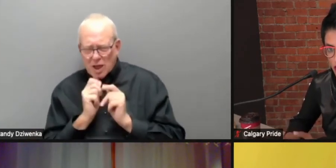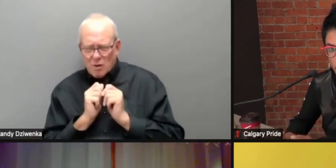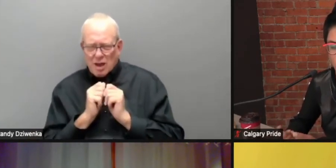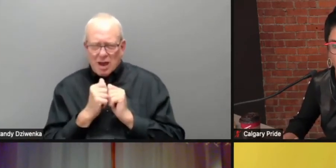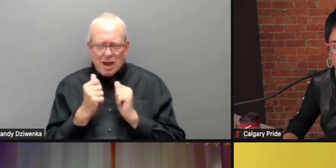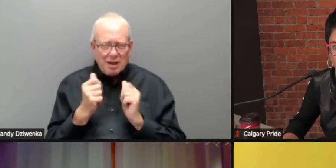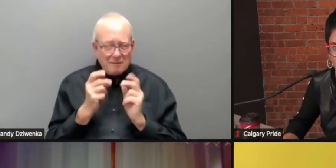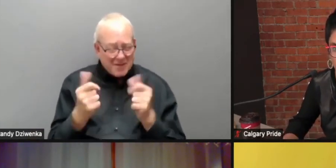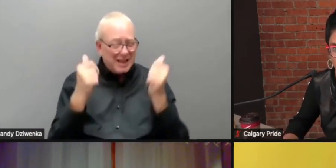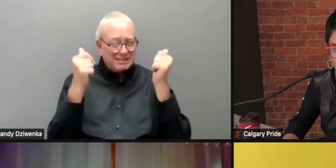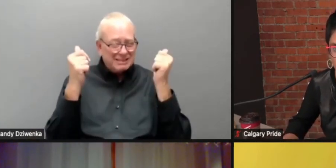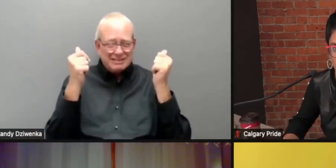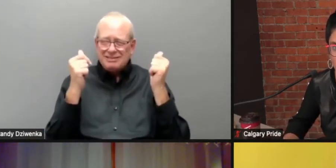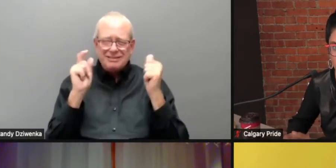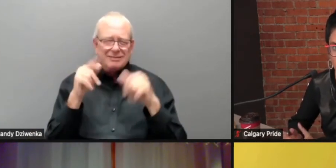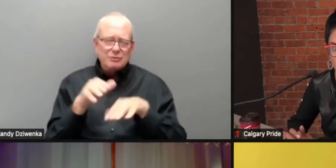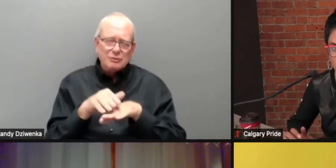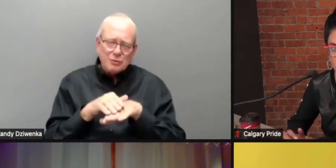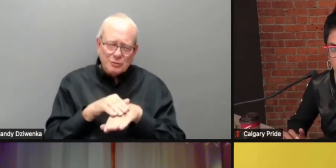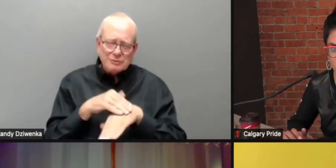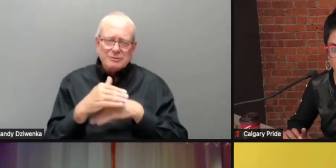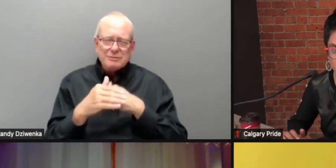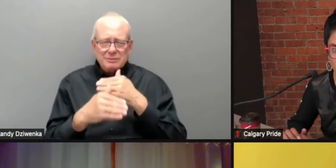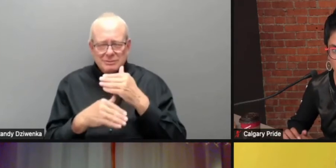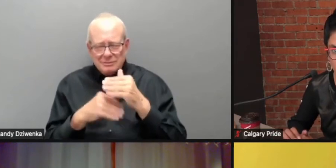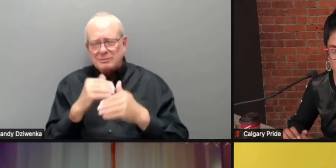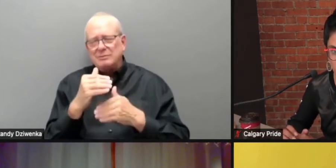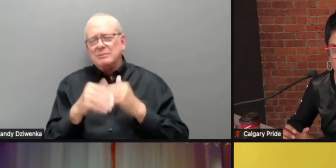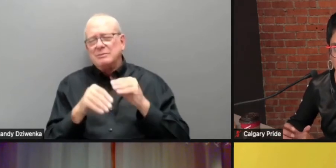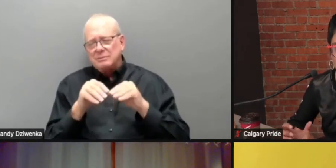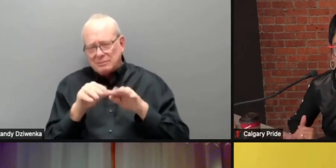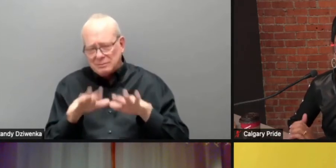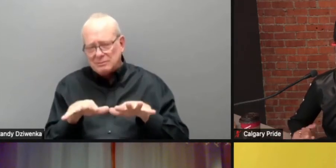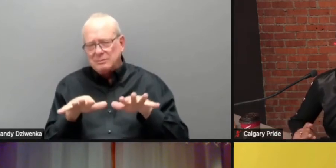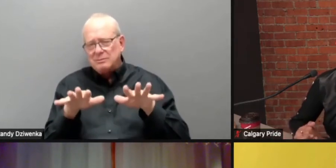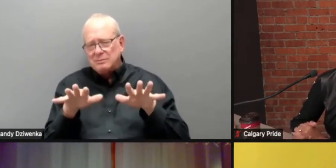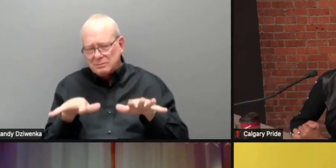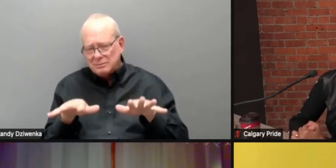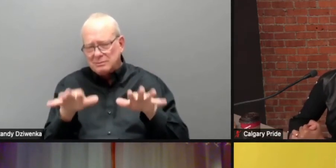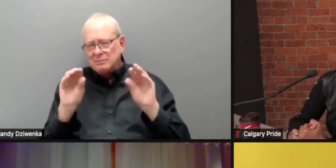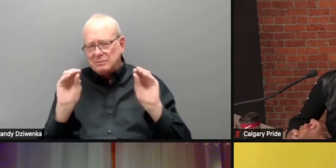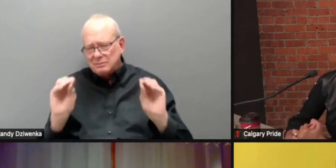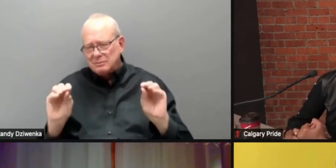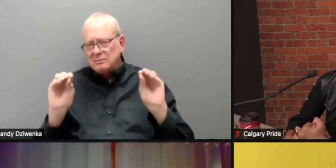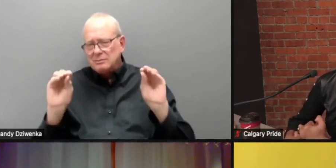just acknowledging it in a way that's true could be also equally as powerful.